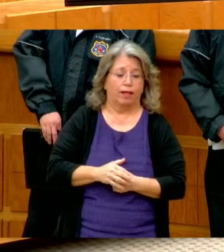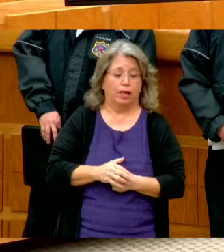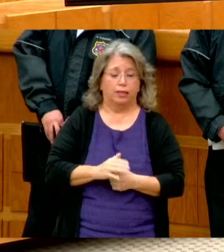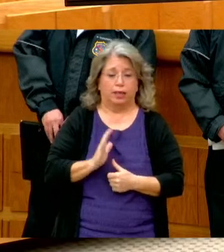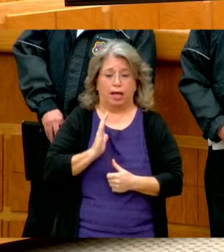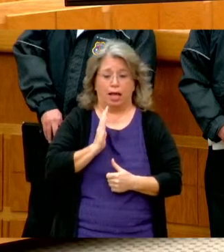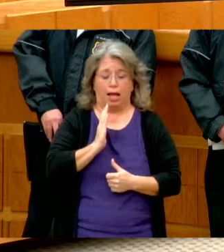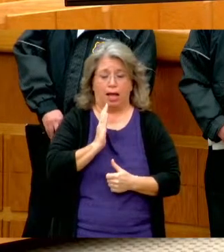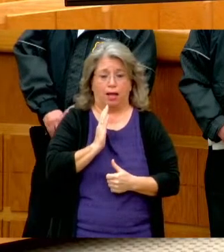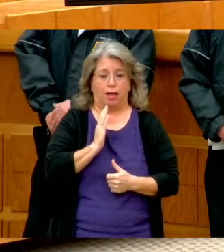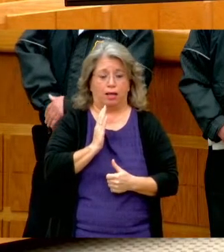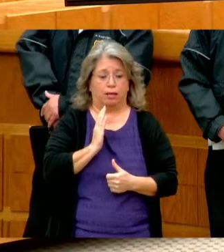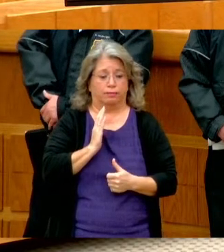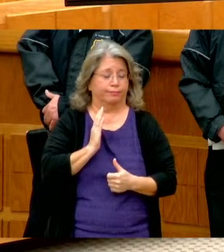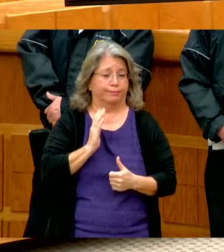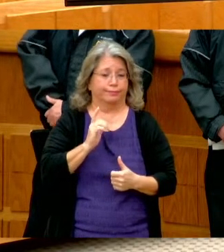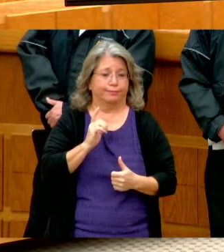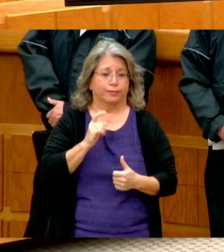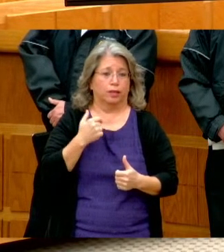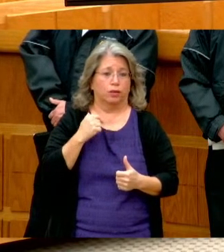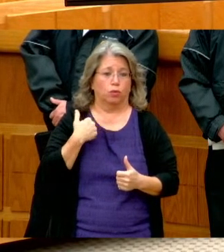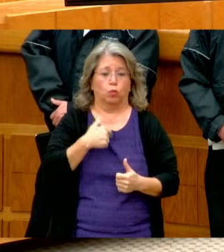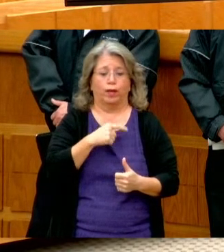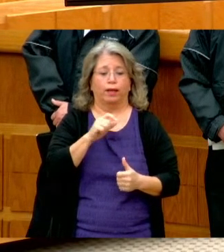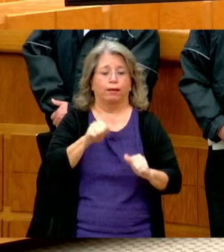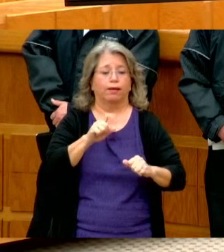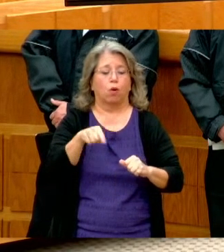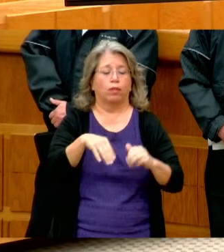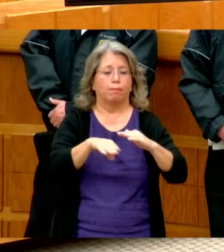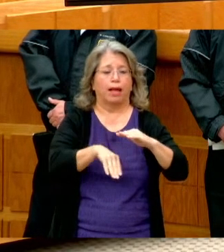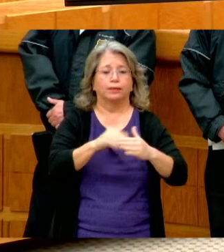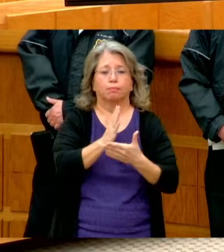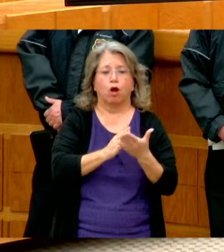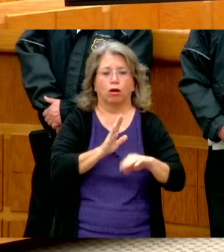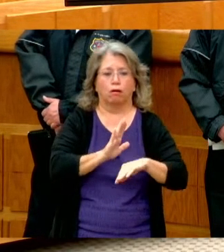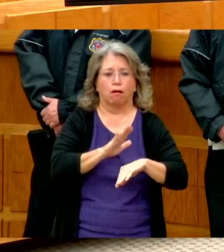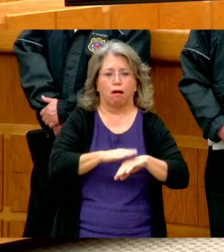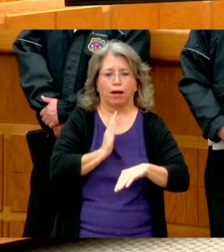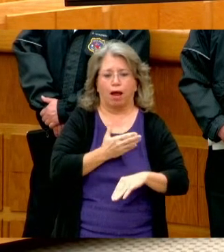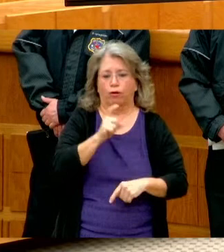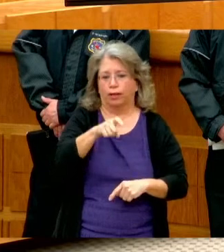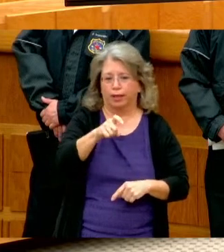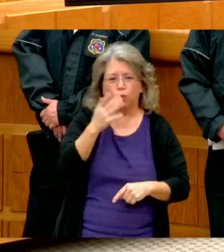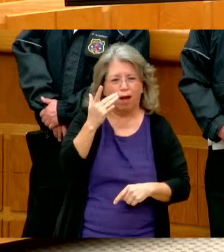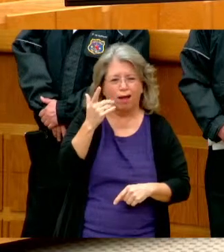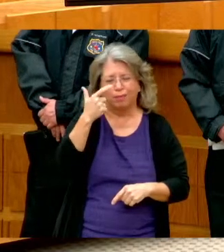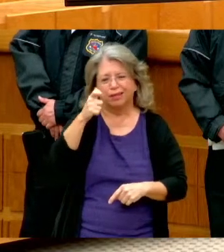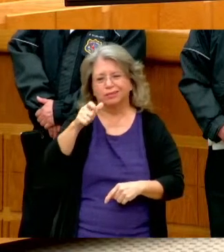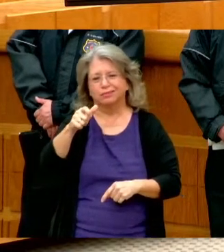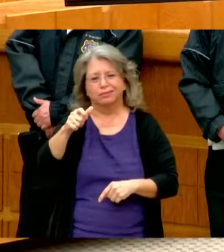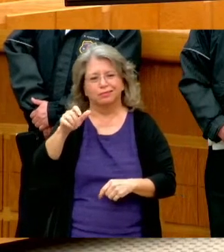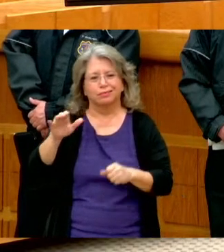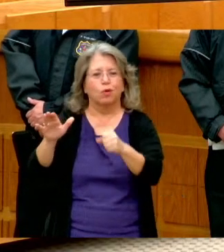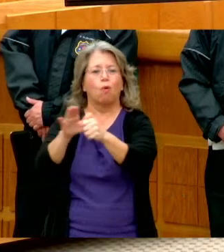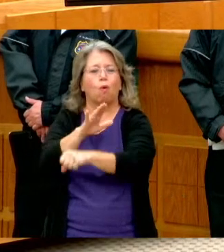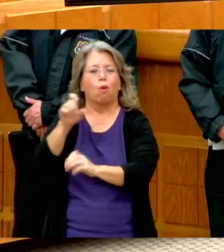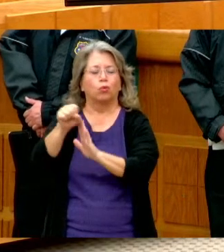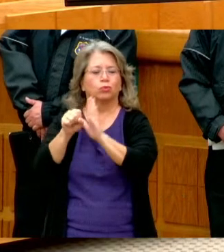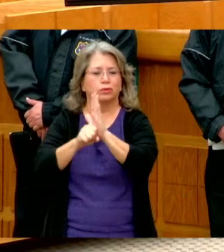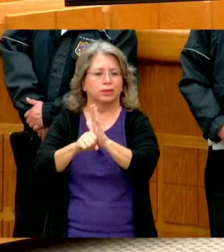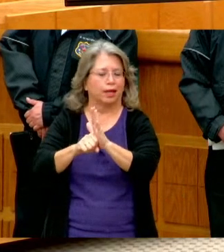say that? We're all in need. I can't say that those living in different parts of the state